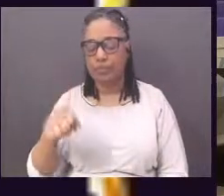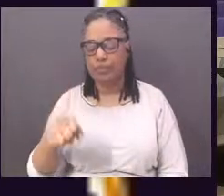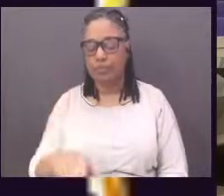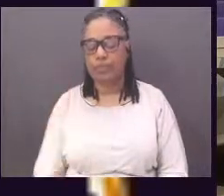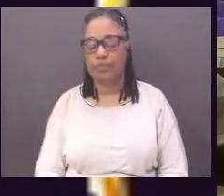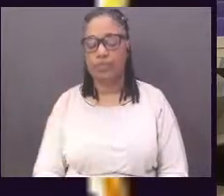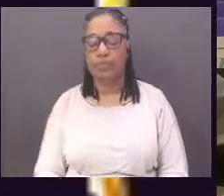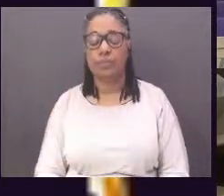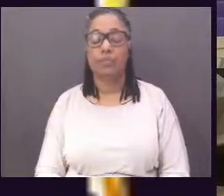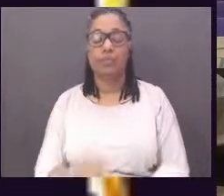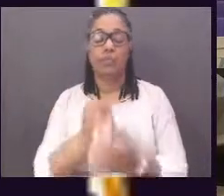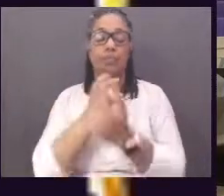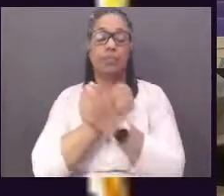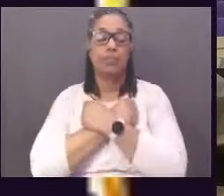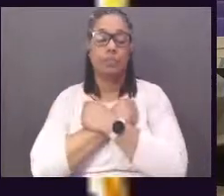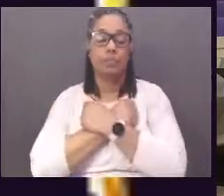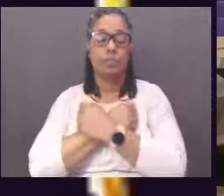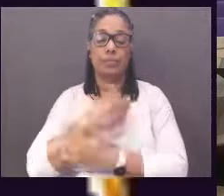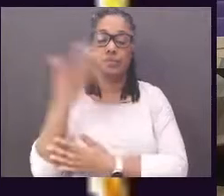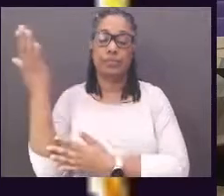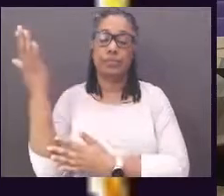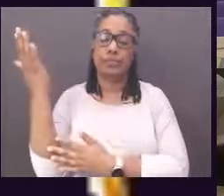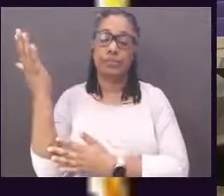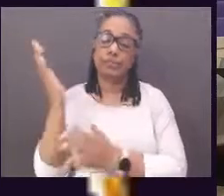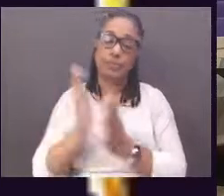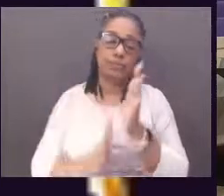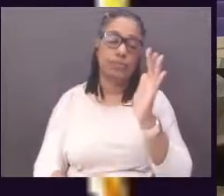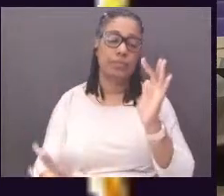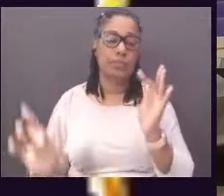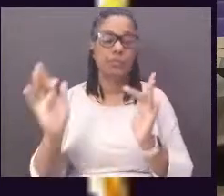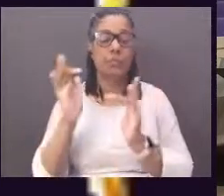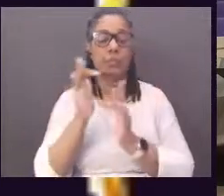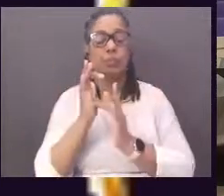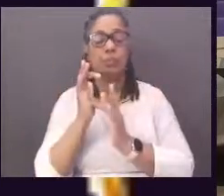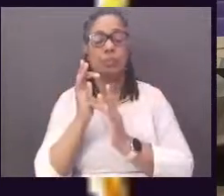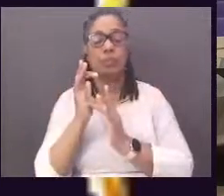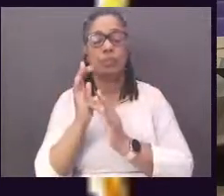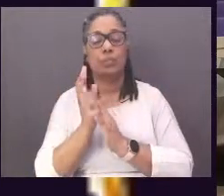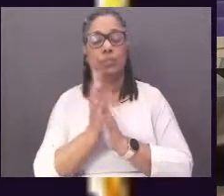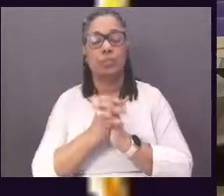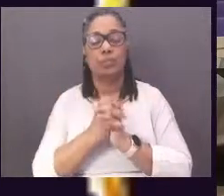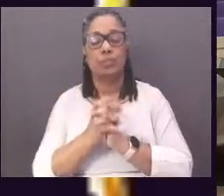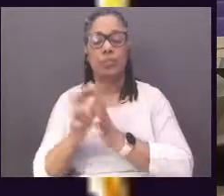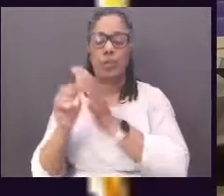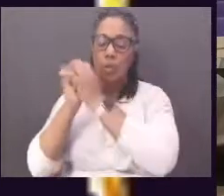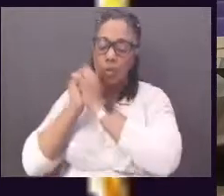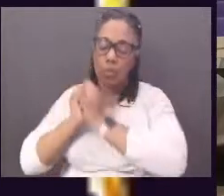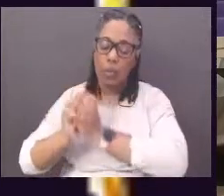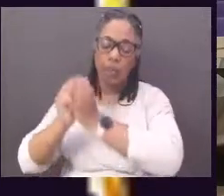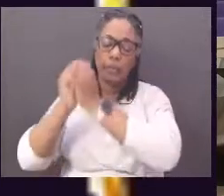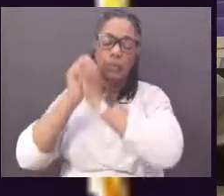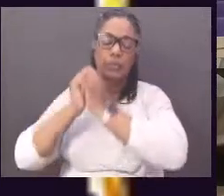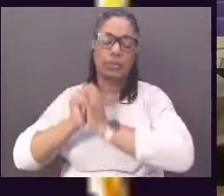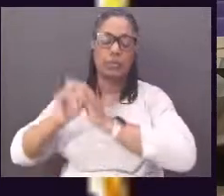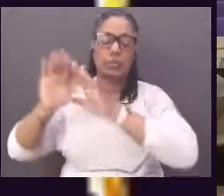Said, I love you, Jesus. I worship and adore you.